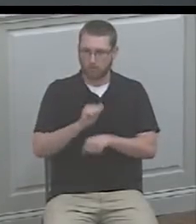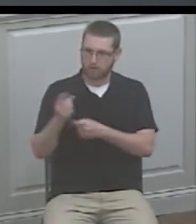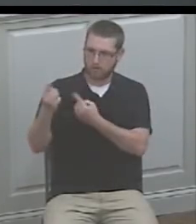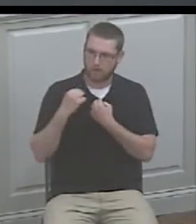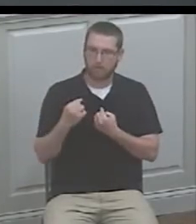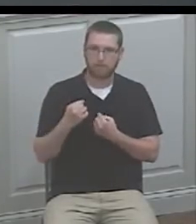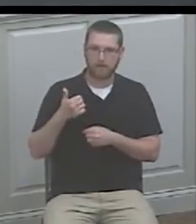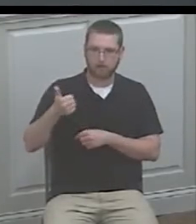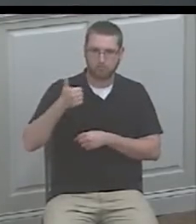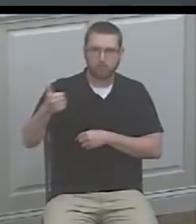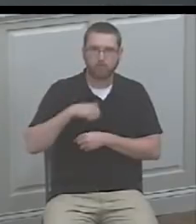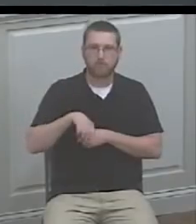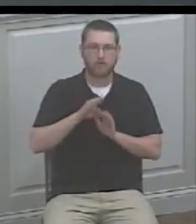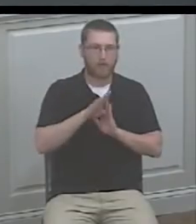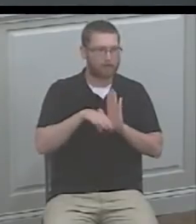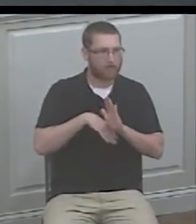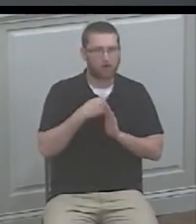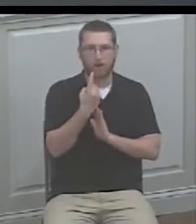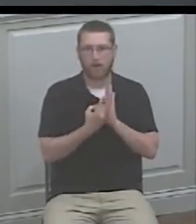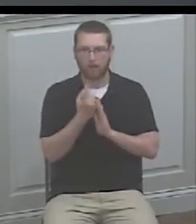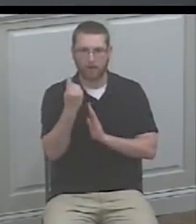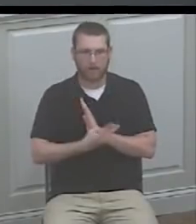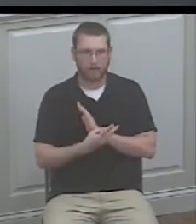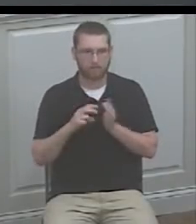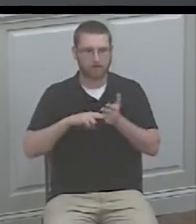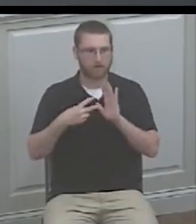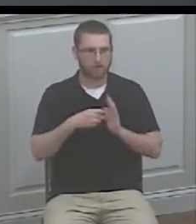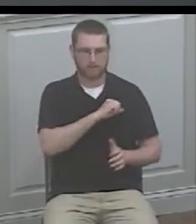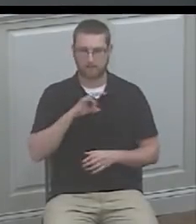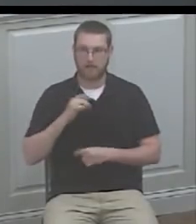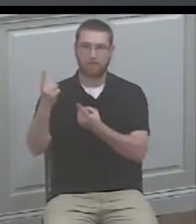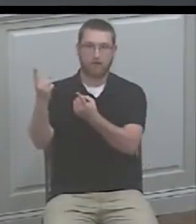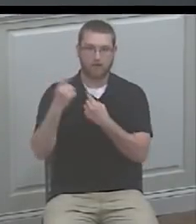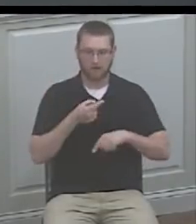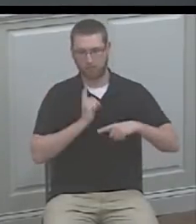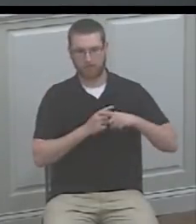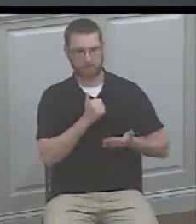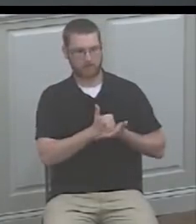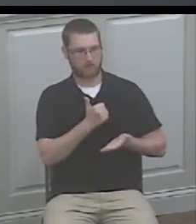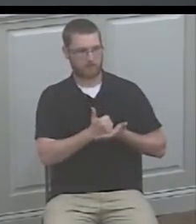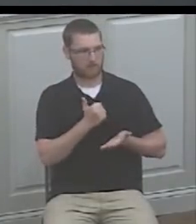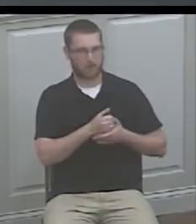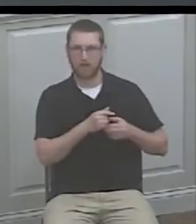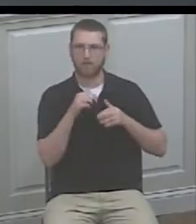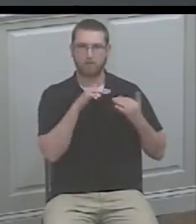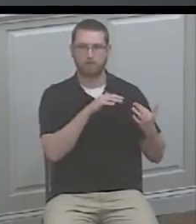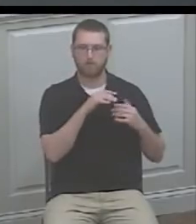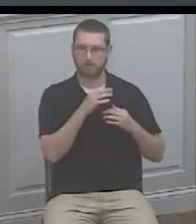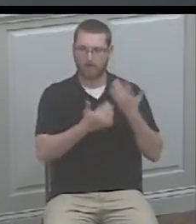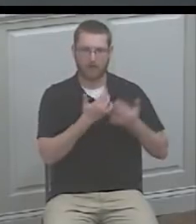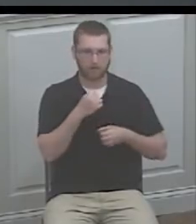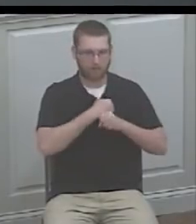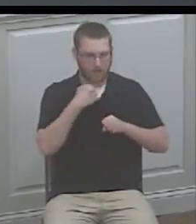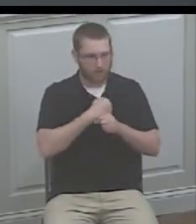current travel time of 30 minutes to an hour and a half, these personnel will not be able to make a positive impact during the initial response. Previously,